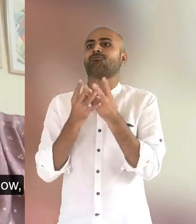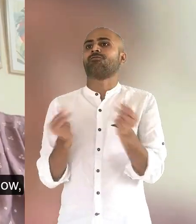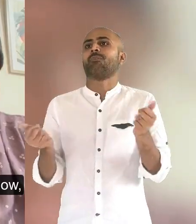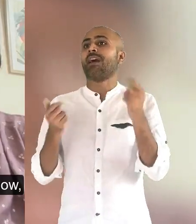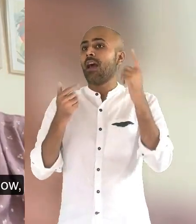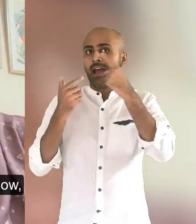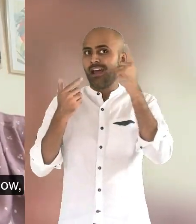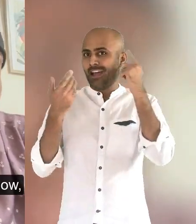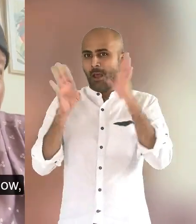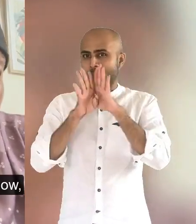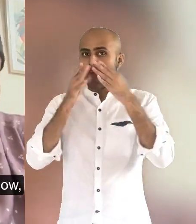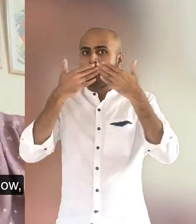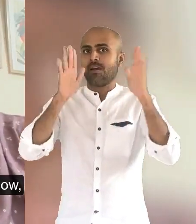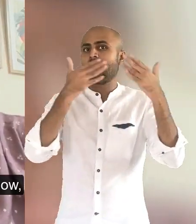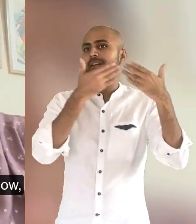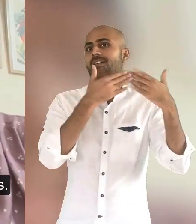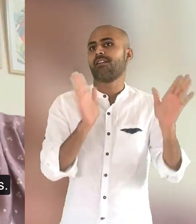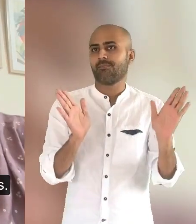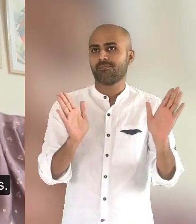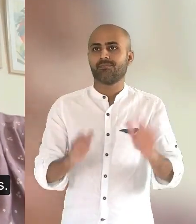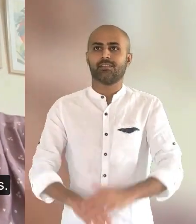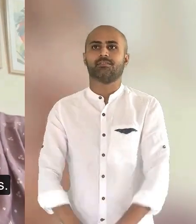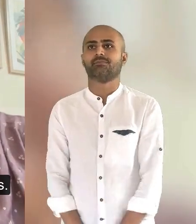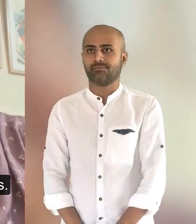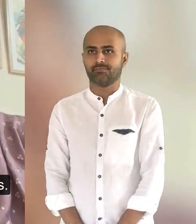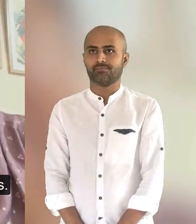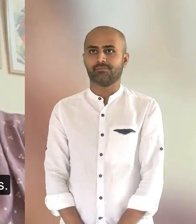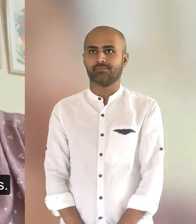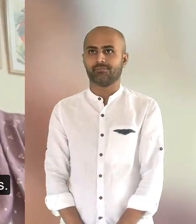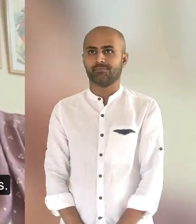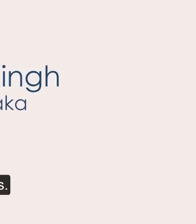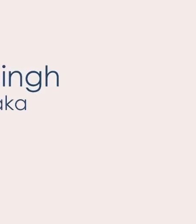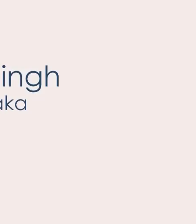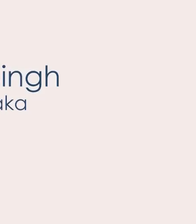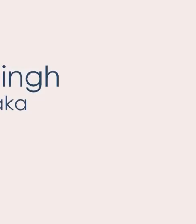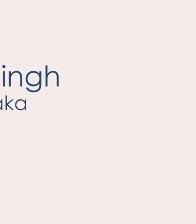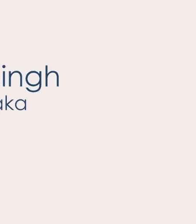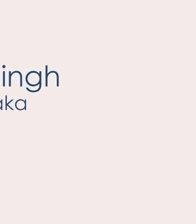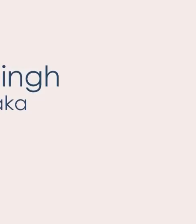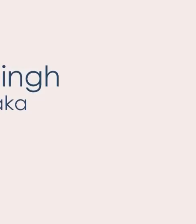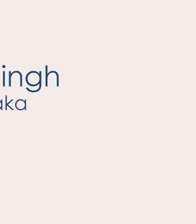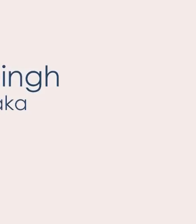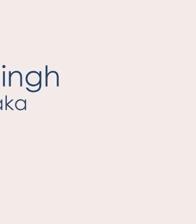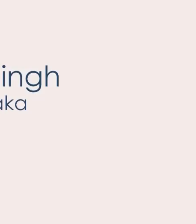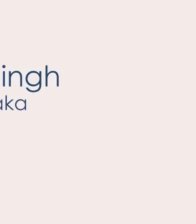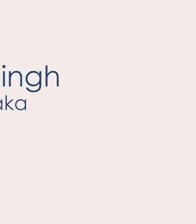for your ears, so that the ear hole doesn't closes.